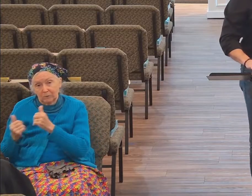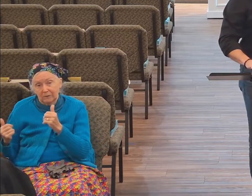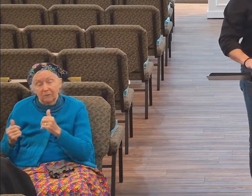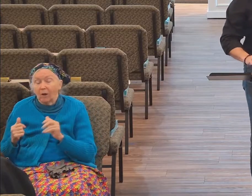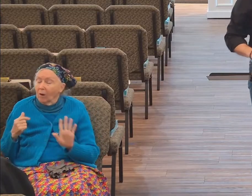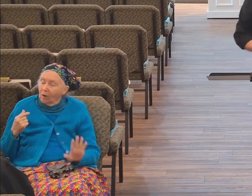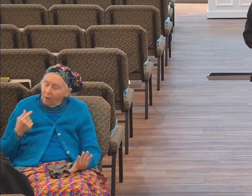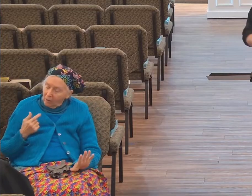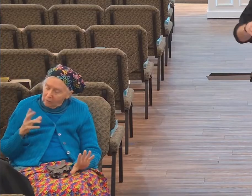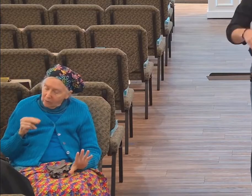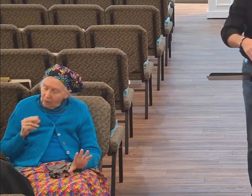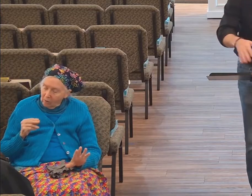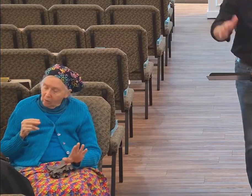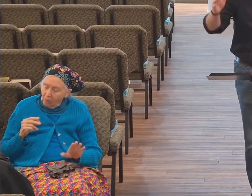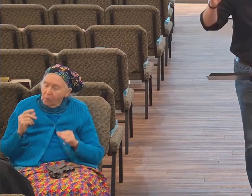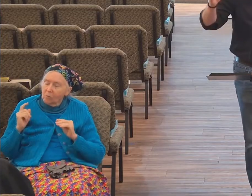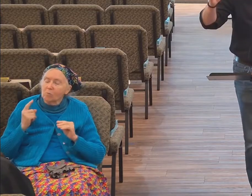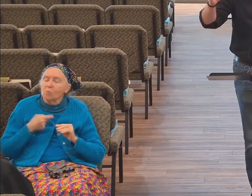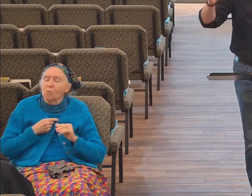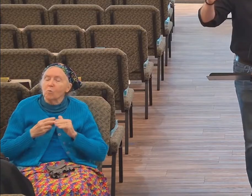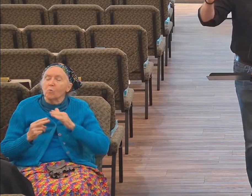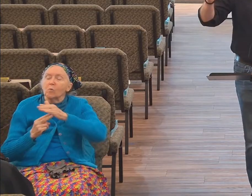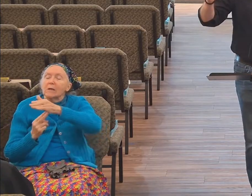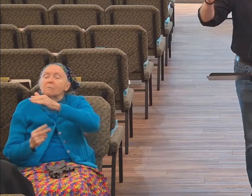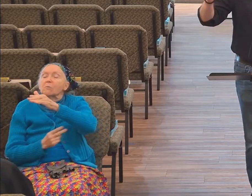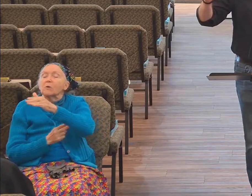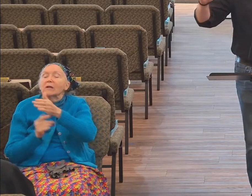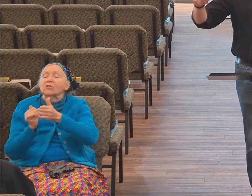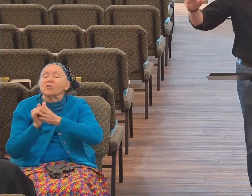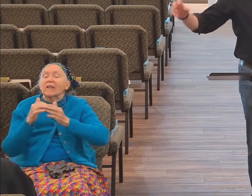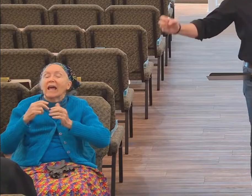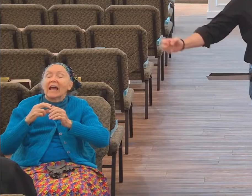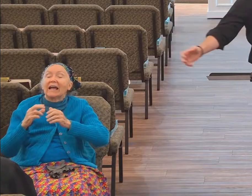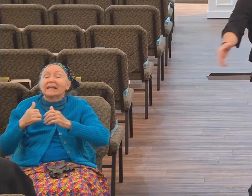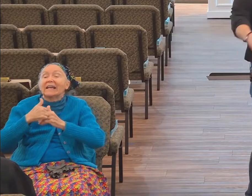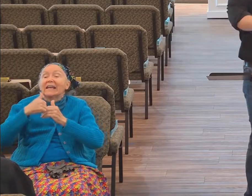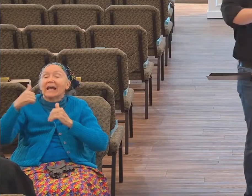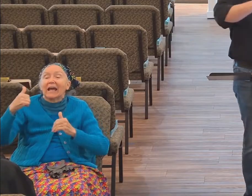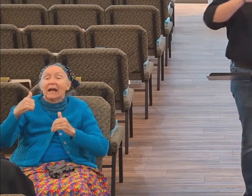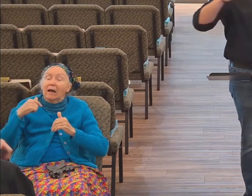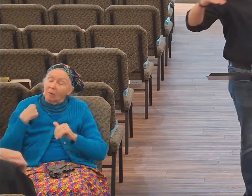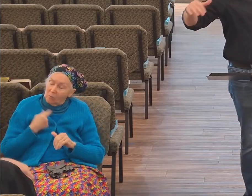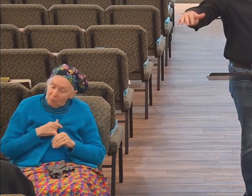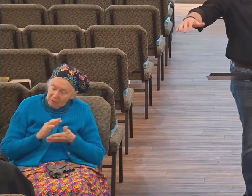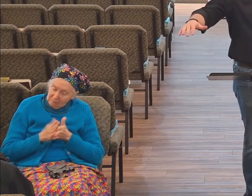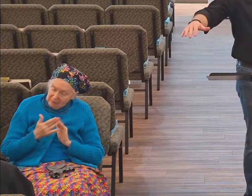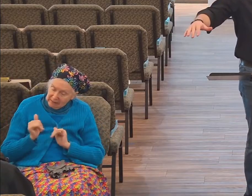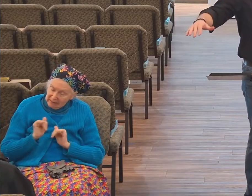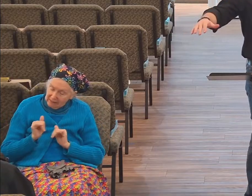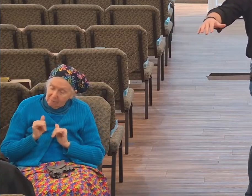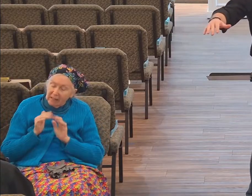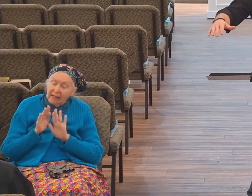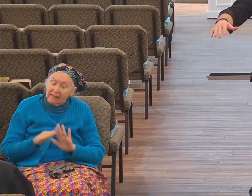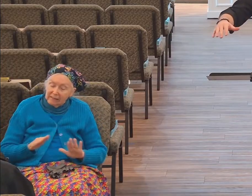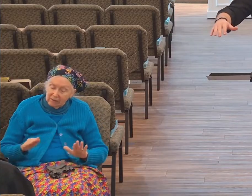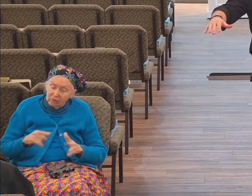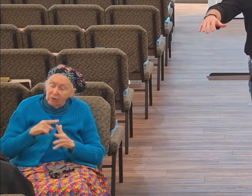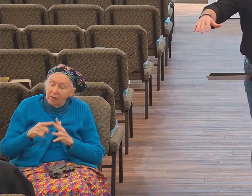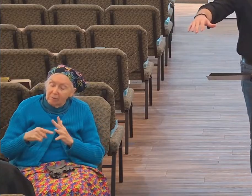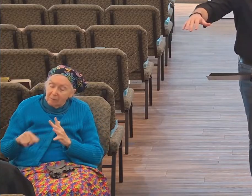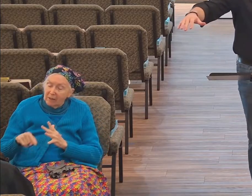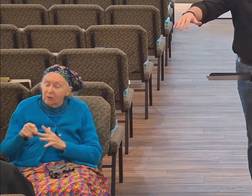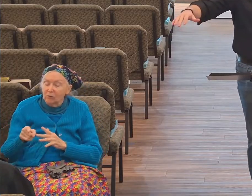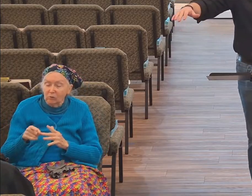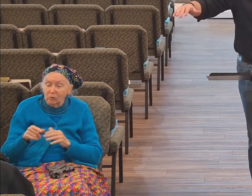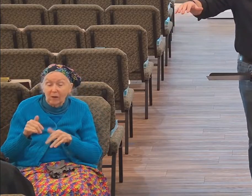at it, okay? Look at it. This is why he says, right, we became like little children among you. And then he uses the next